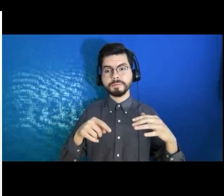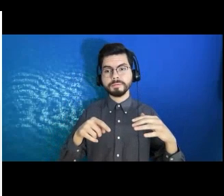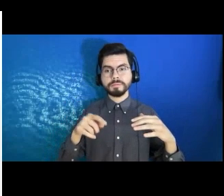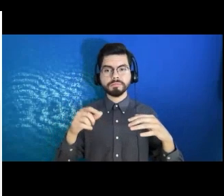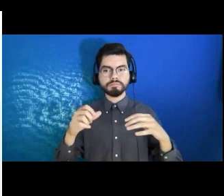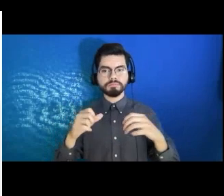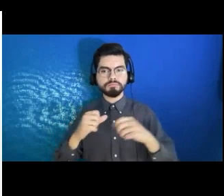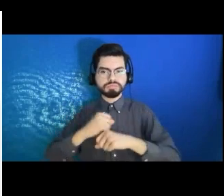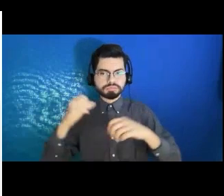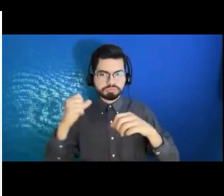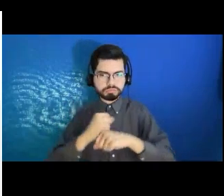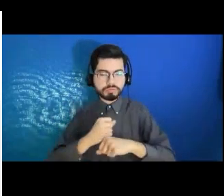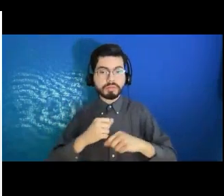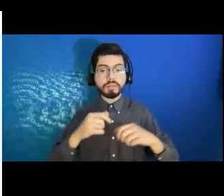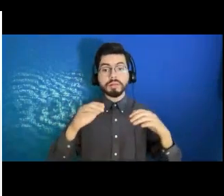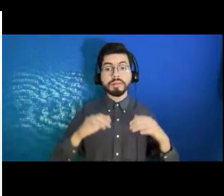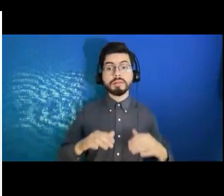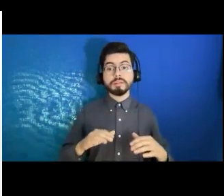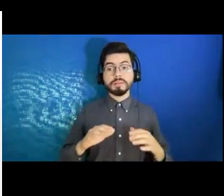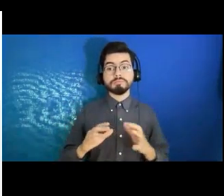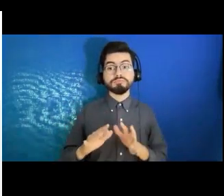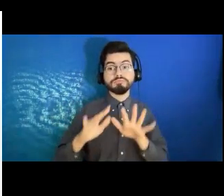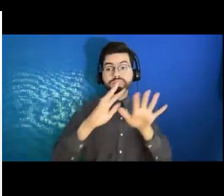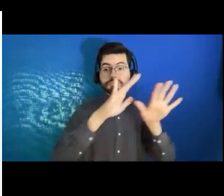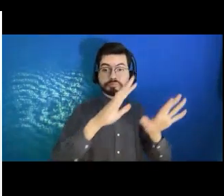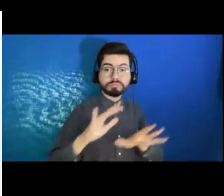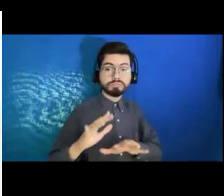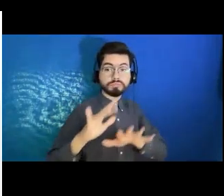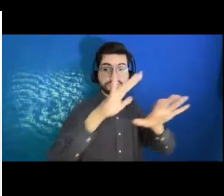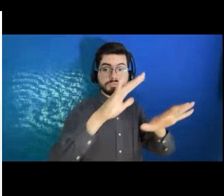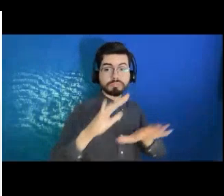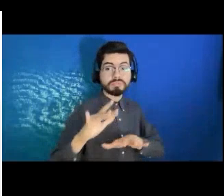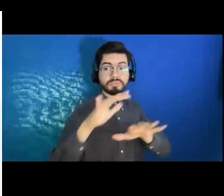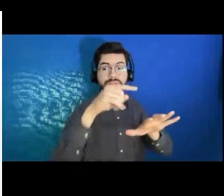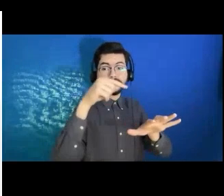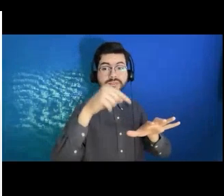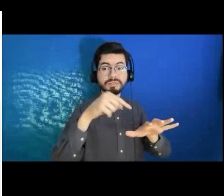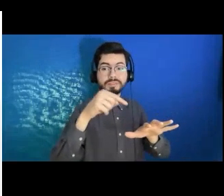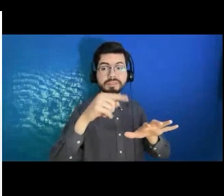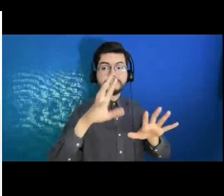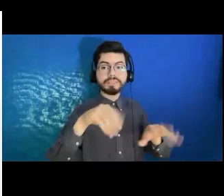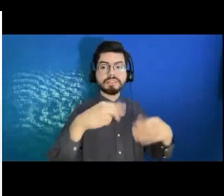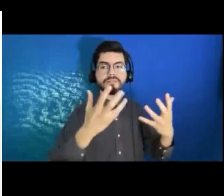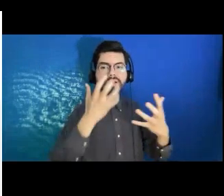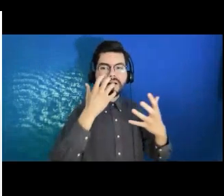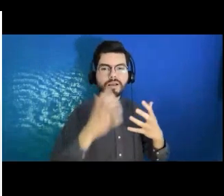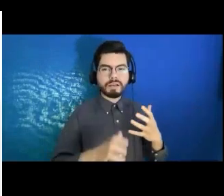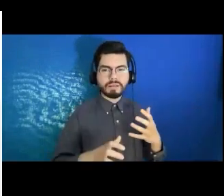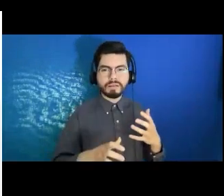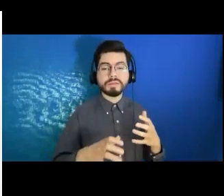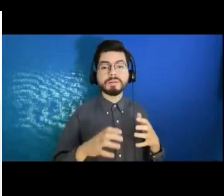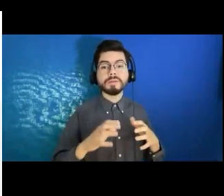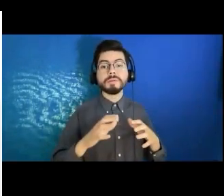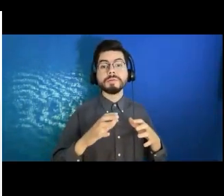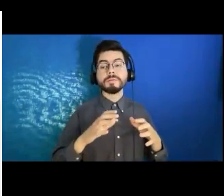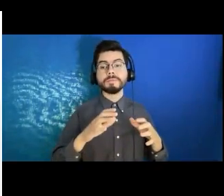the hot spot. And this feeds heat to the base of the crust,